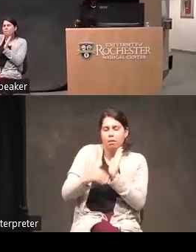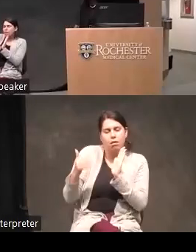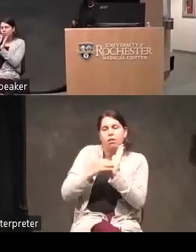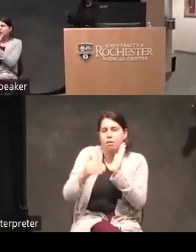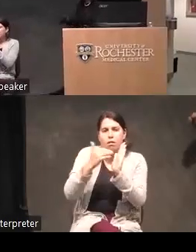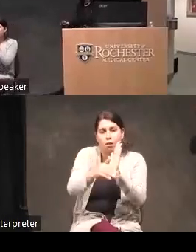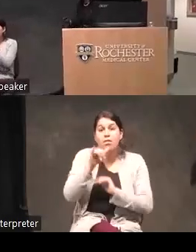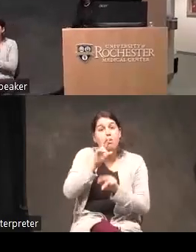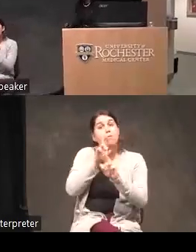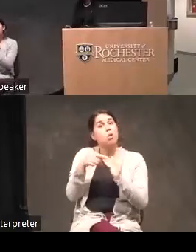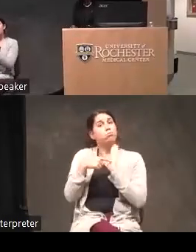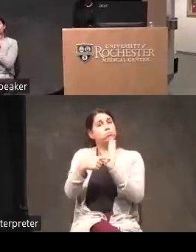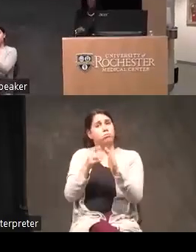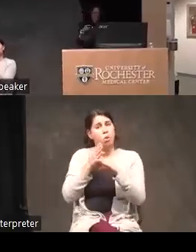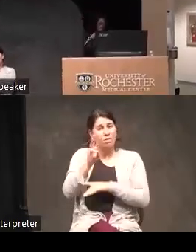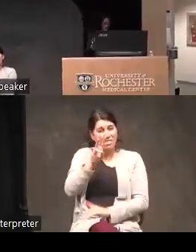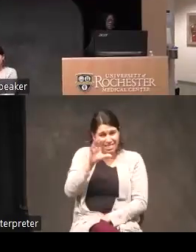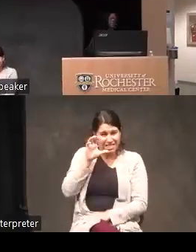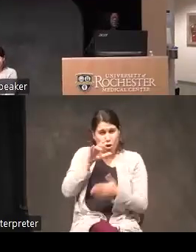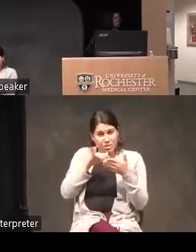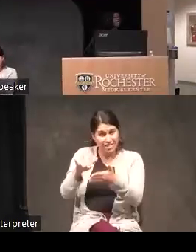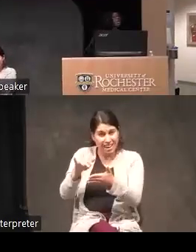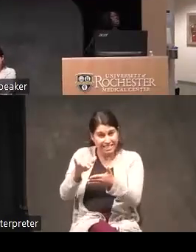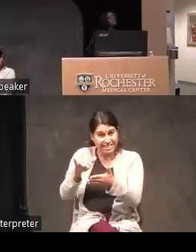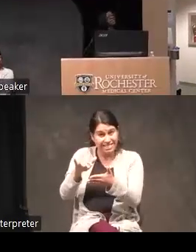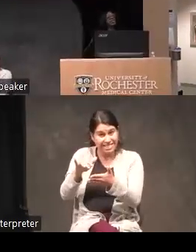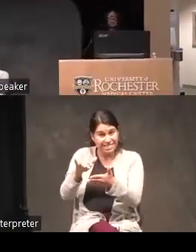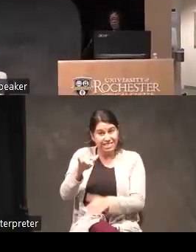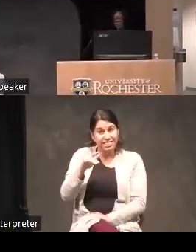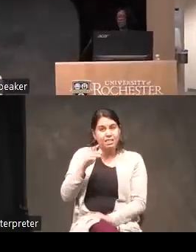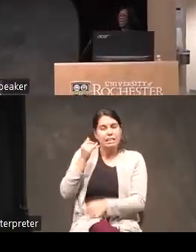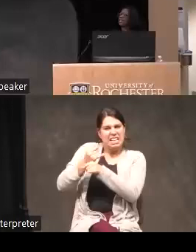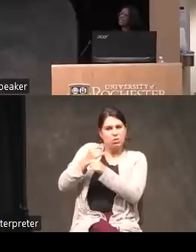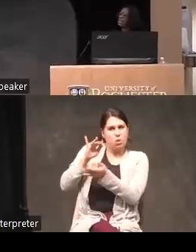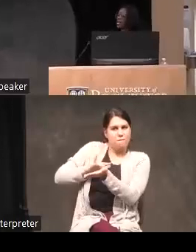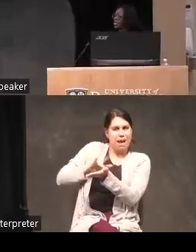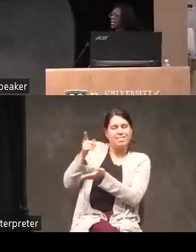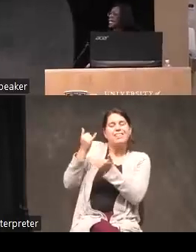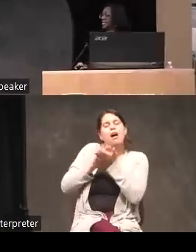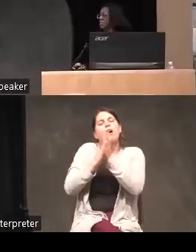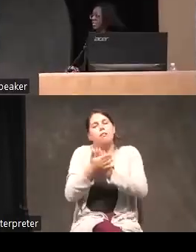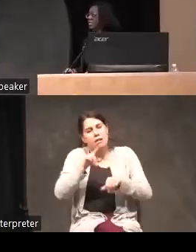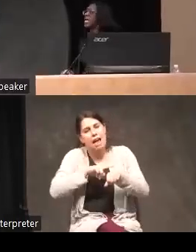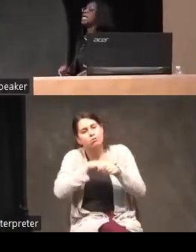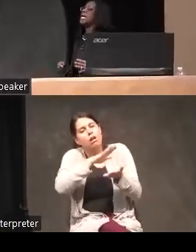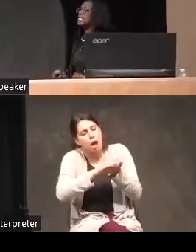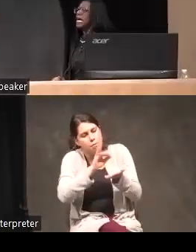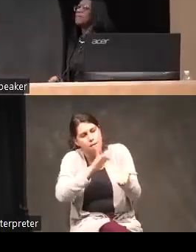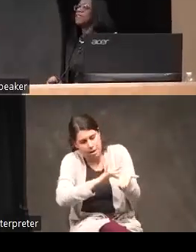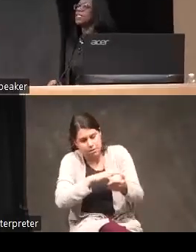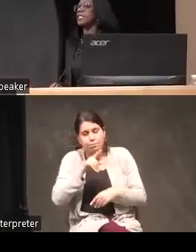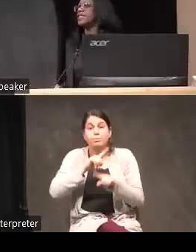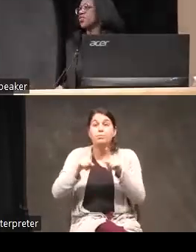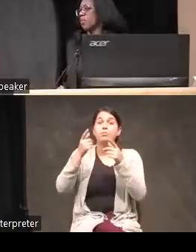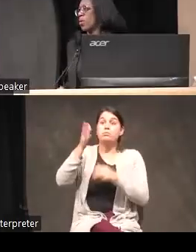that tells us that over 600 studies at the time that it was the Institute of Medicine. It's now the National Academies of Medicine. At the time